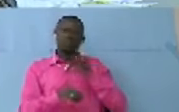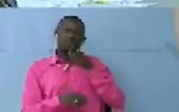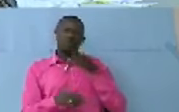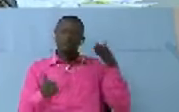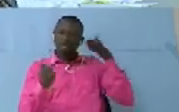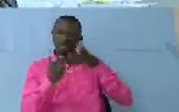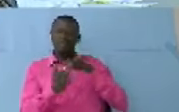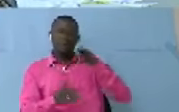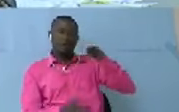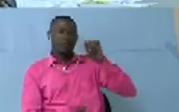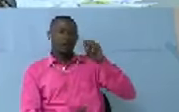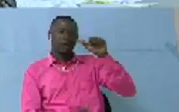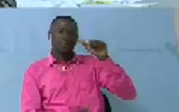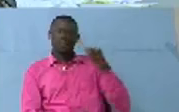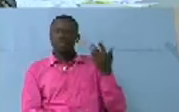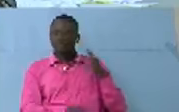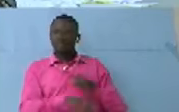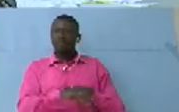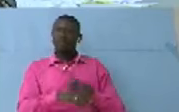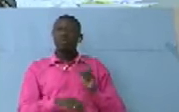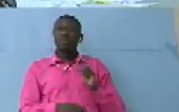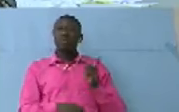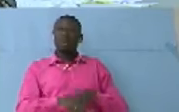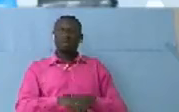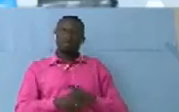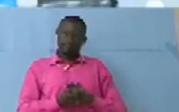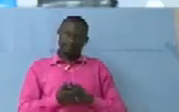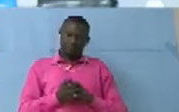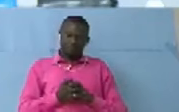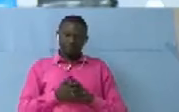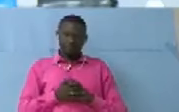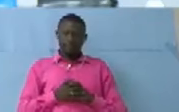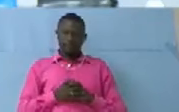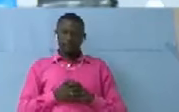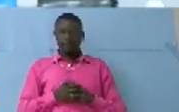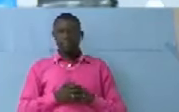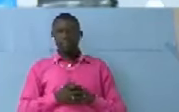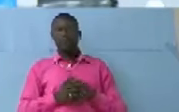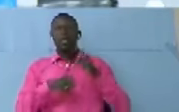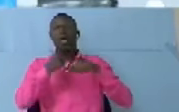the NIA during this time? I don't know the NIA since I was at the Tembo.